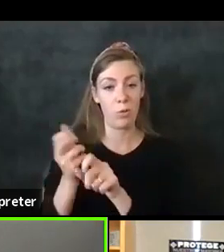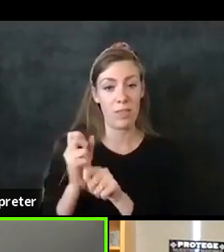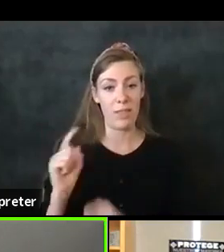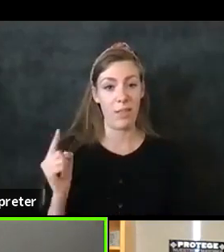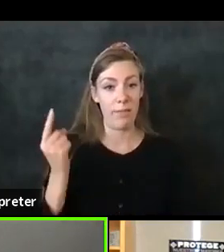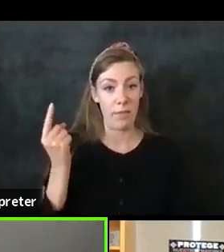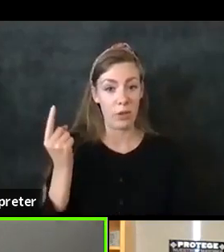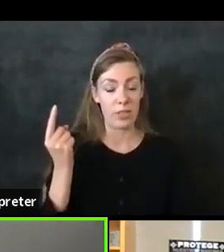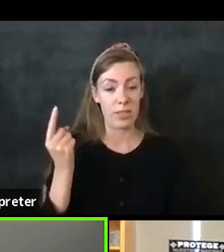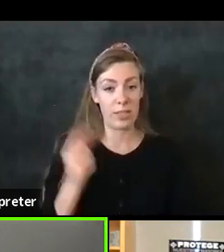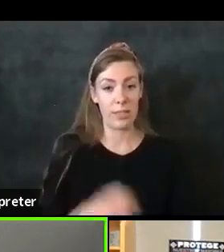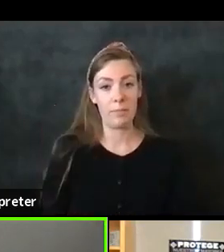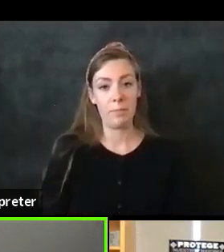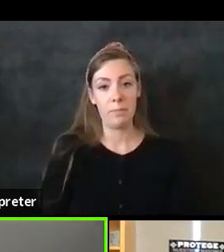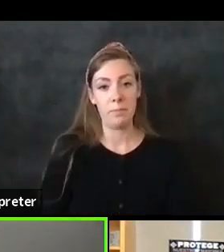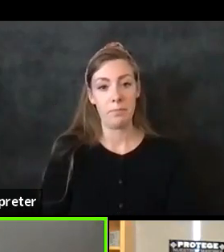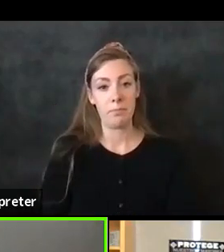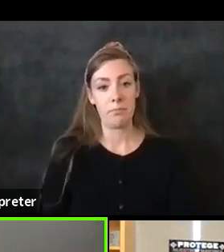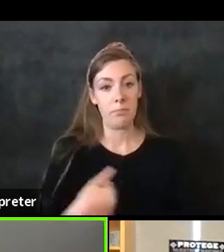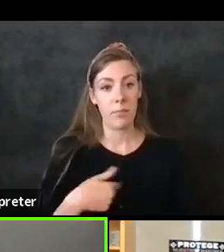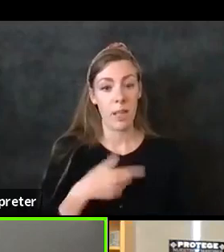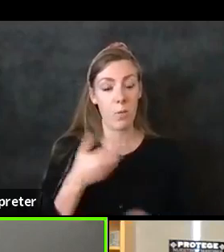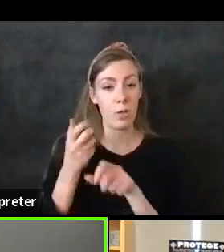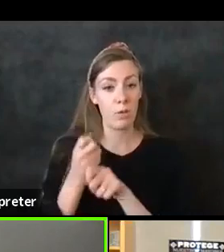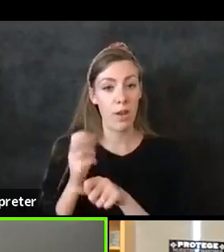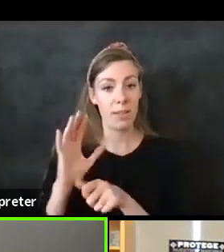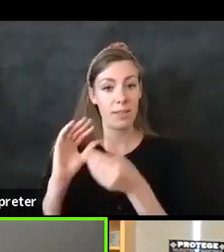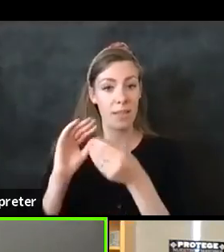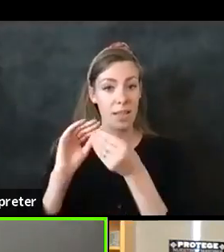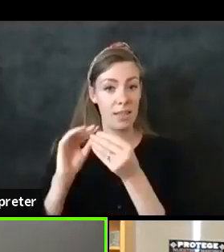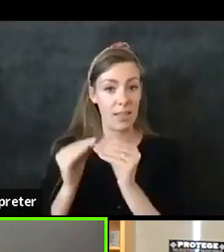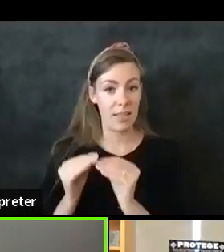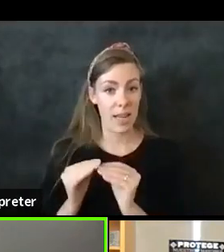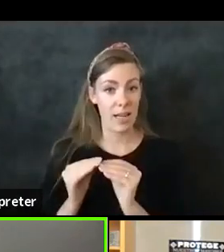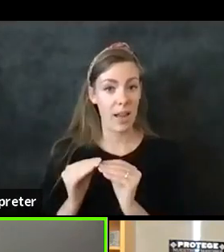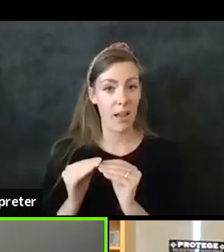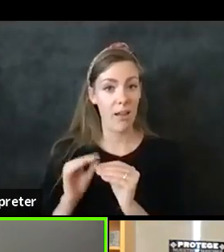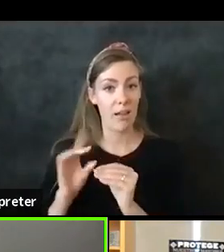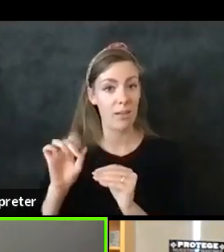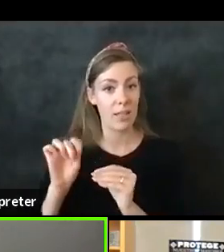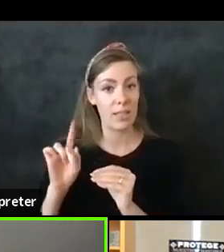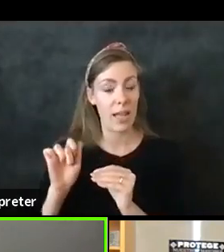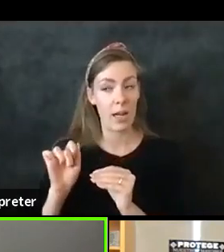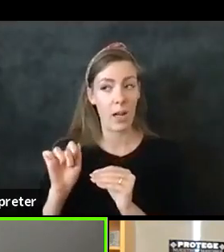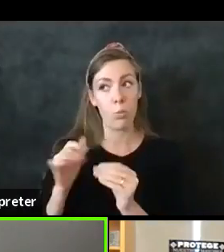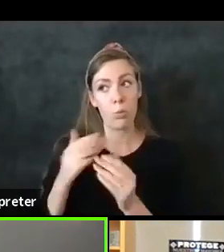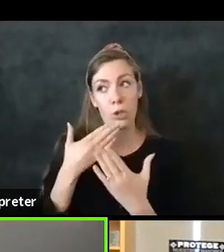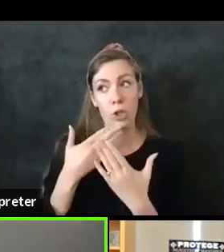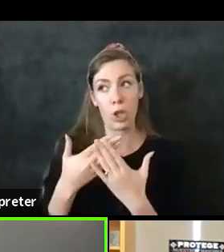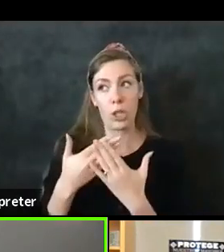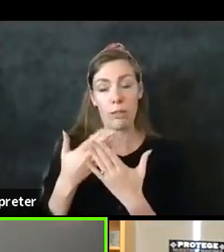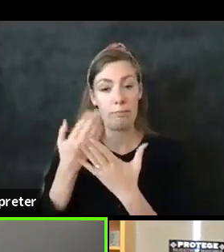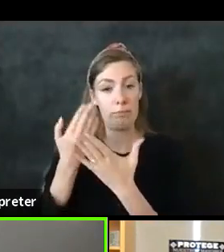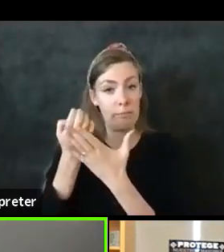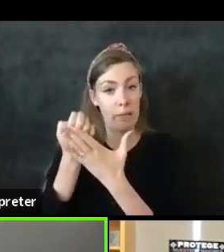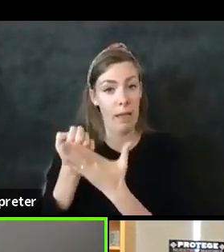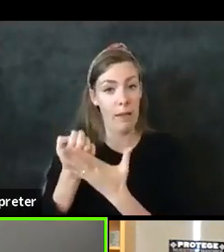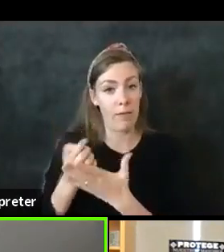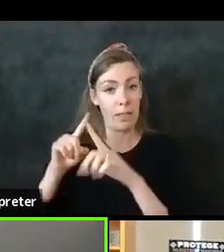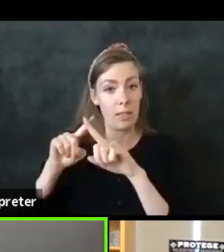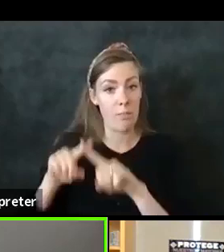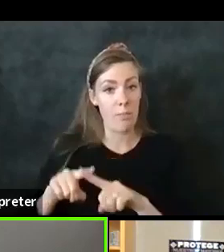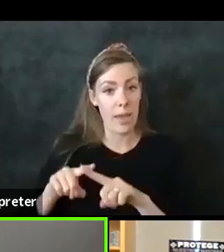first. And we trusted the data that came from really great evidence-based studies that showed that there'd be a great